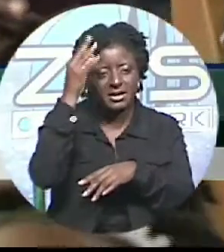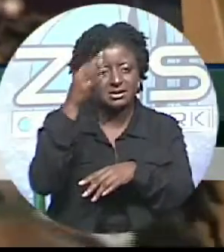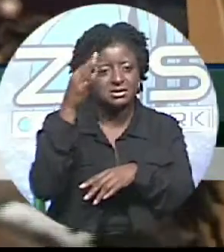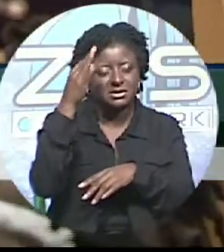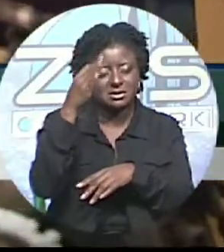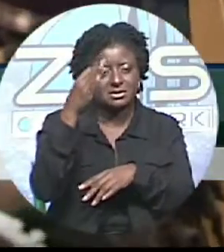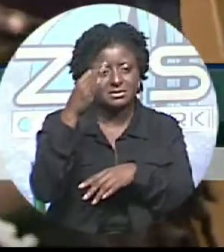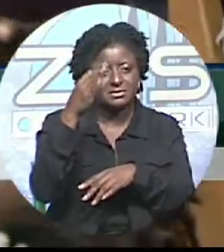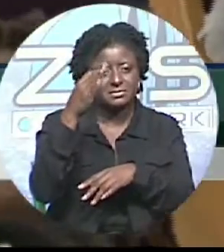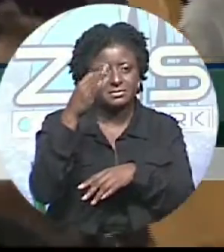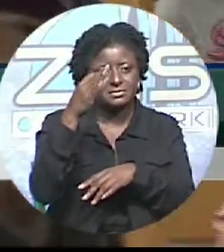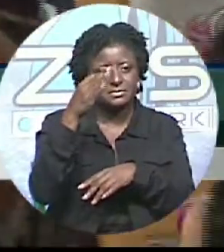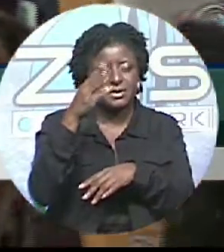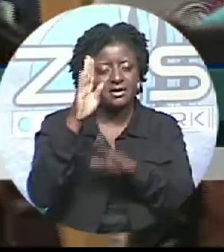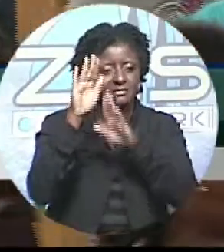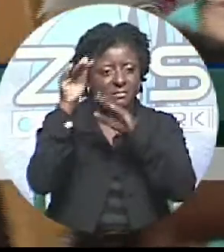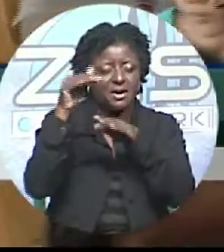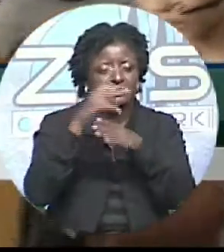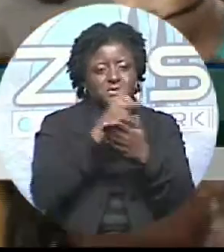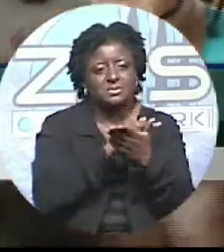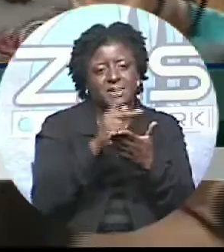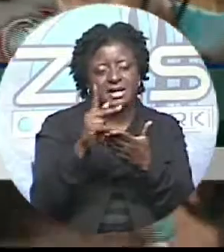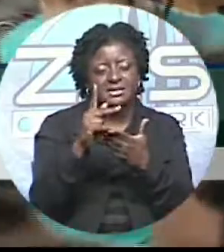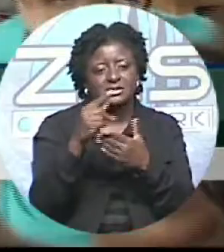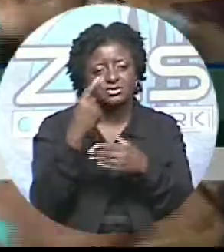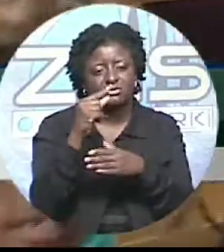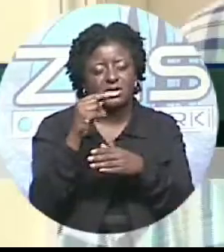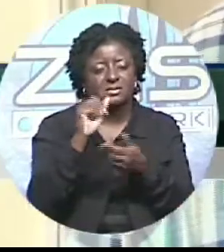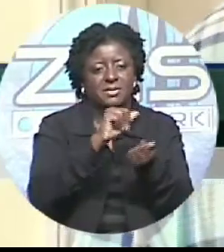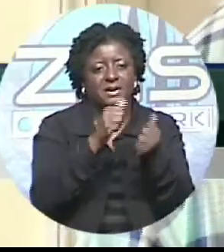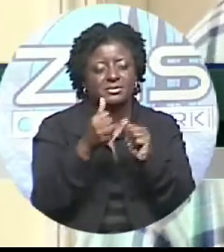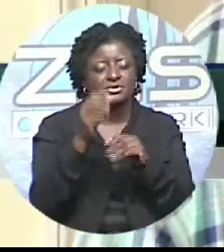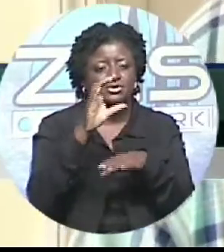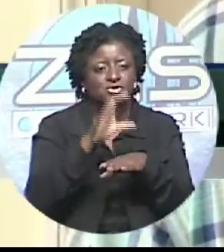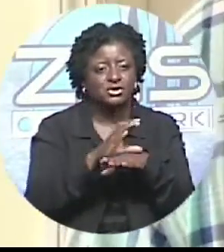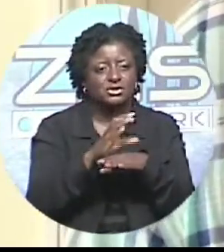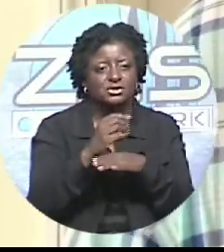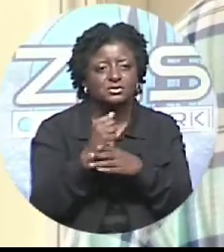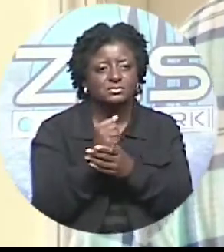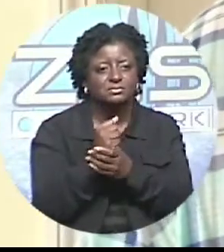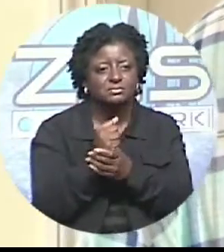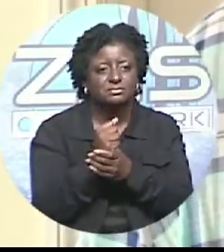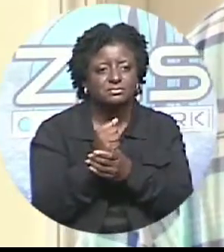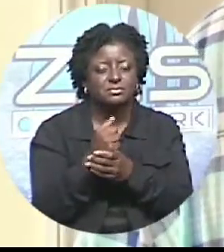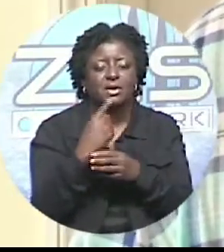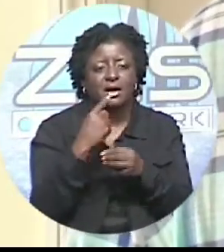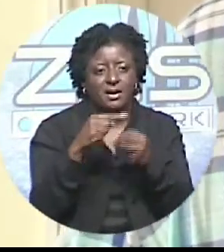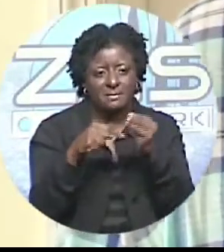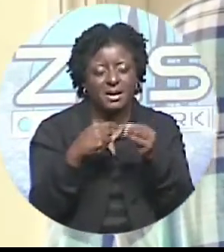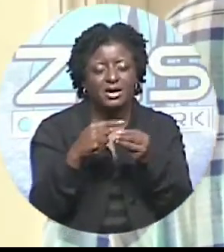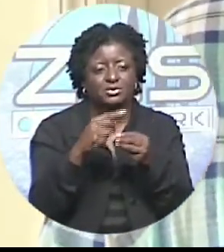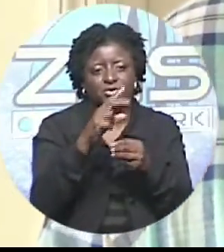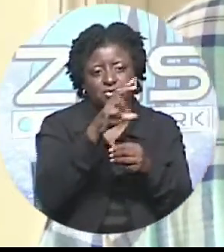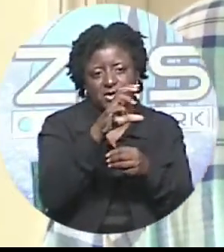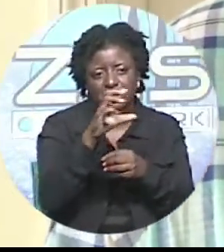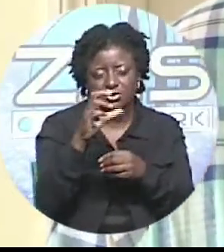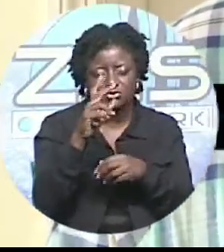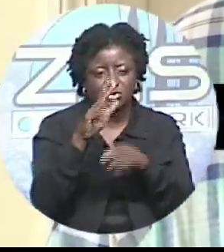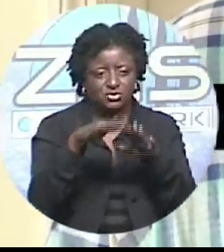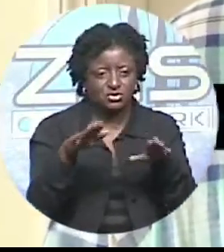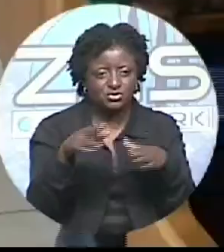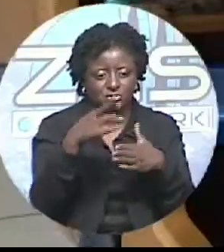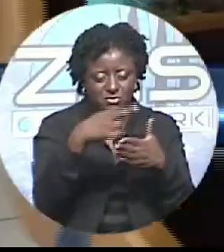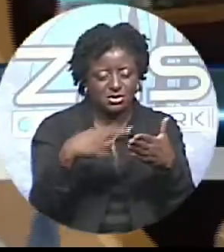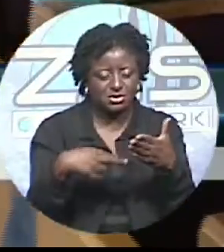Baptist Church, Wesley Thompson, simply underscores the caption. About 300 children registered for this camp, and we were operating